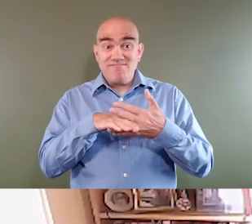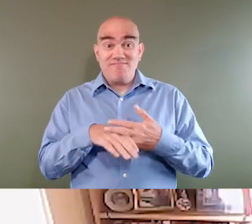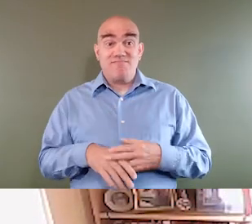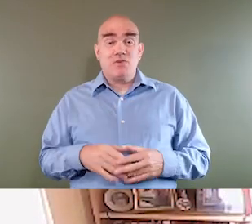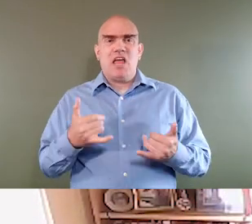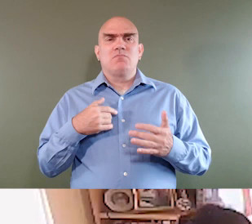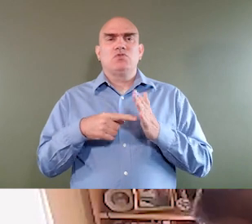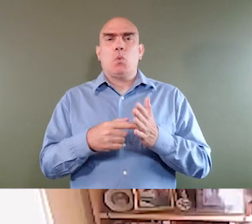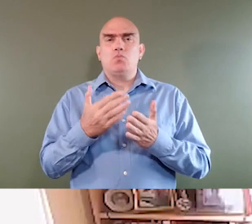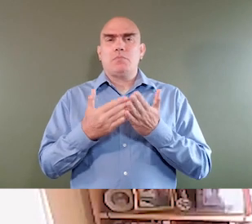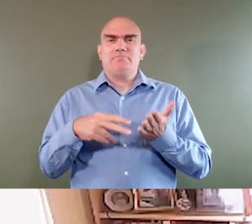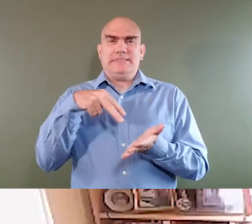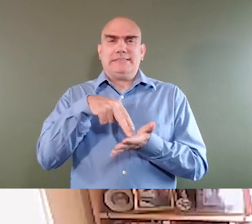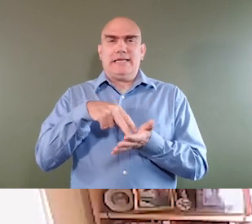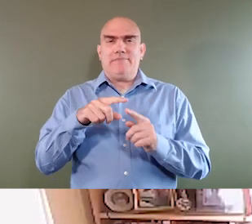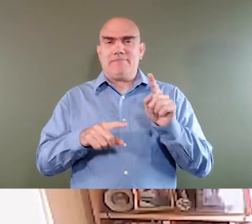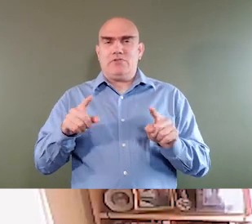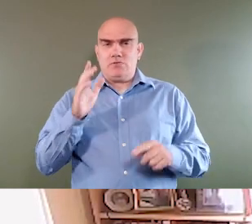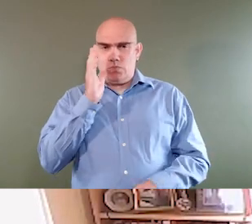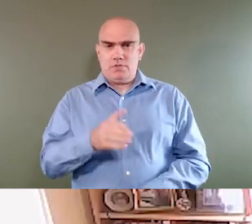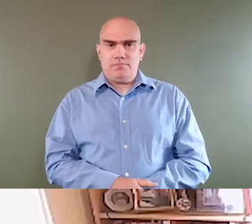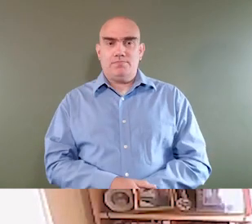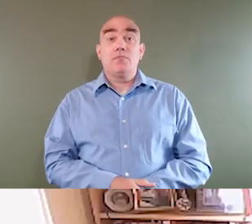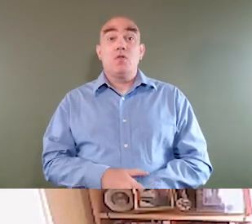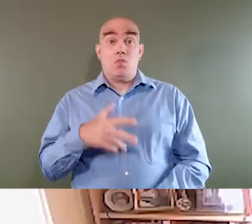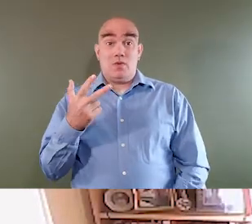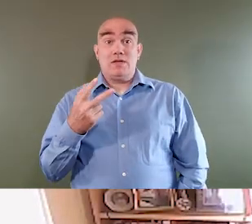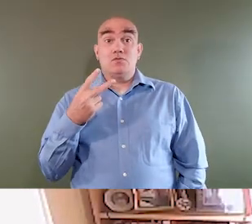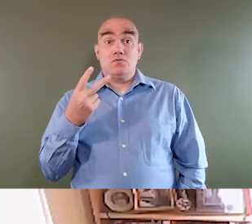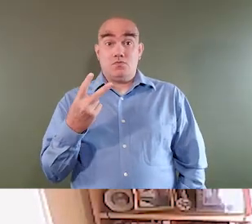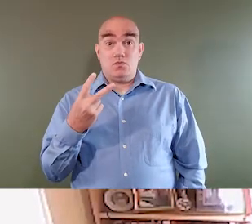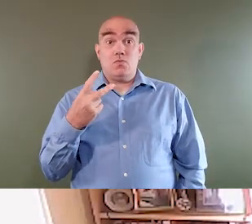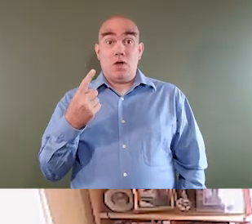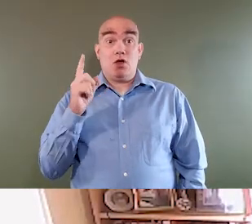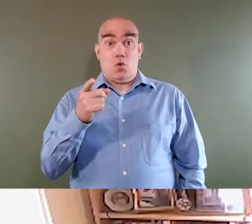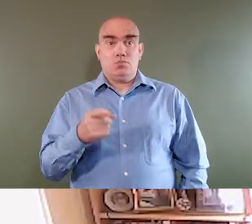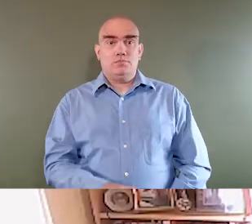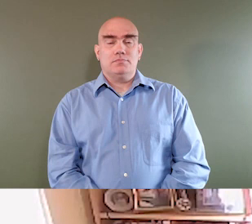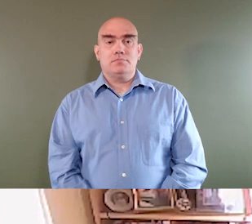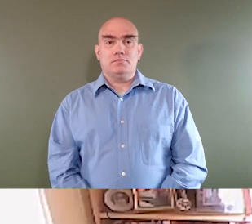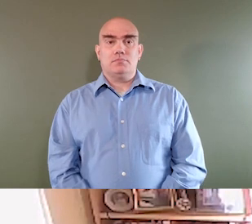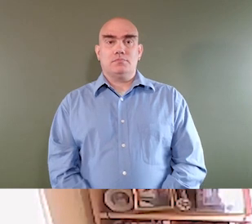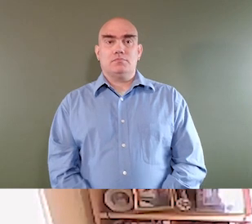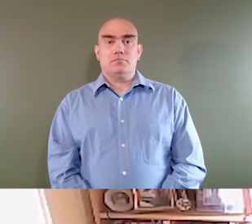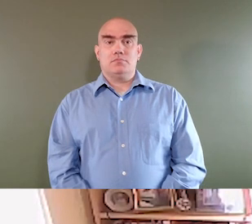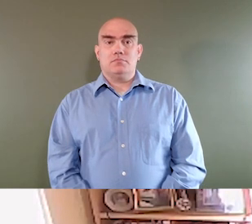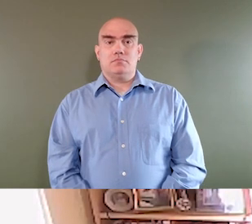standing variations. 3, 2, 1, and go.